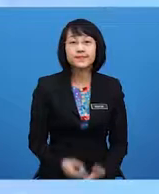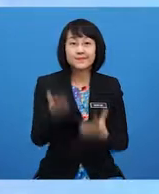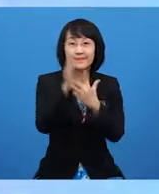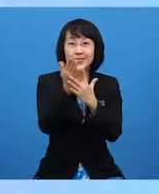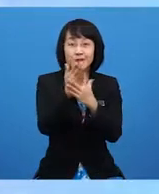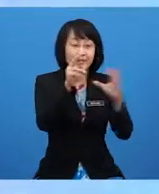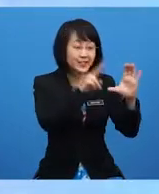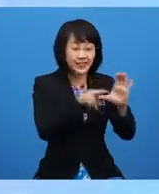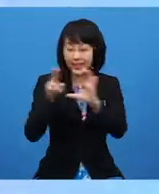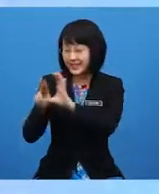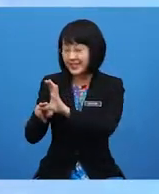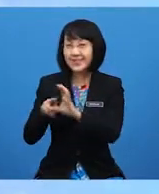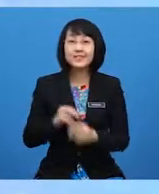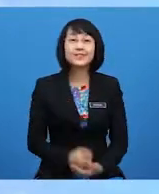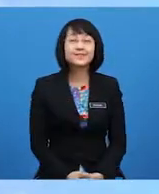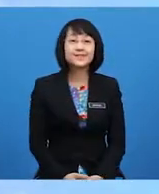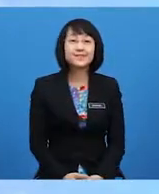Between the chairs.